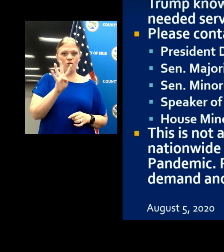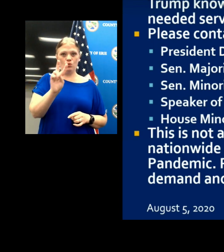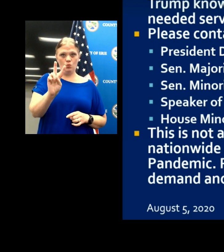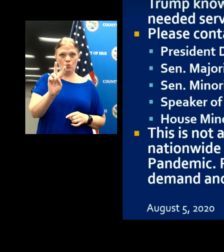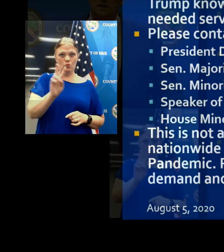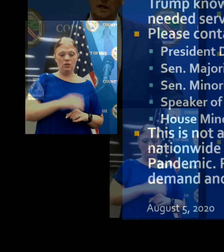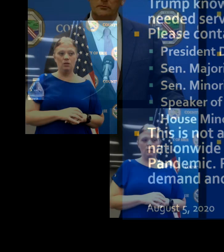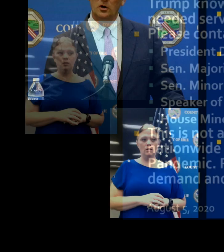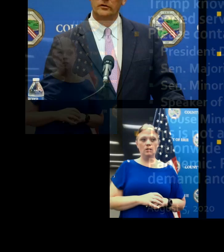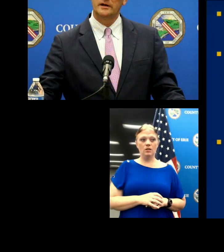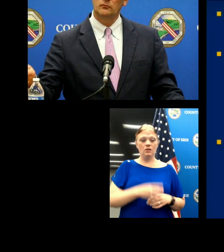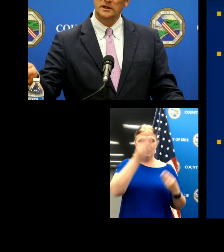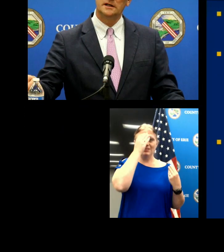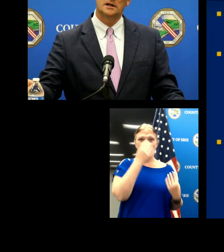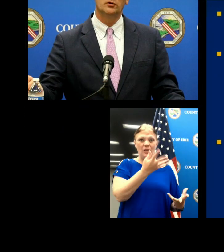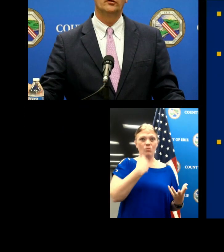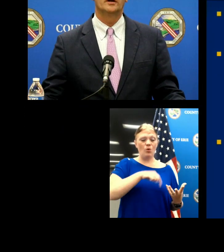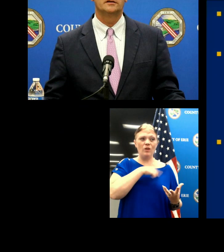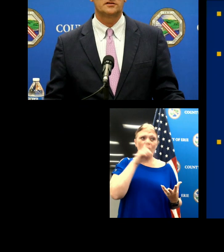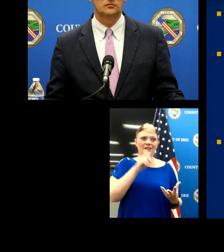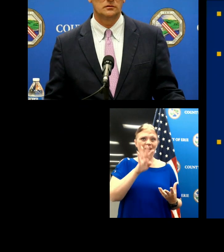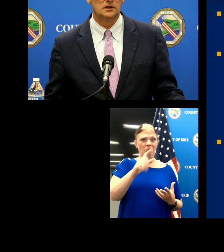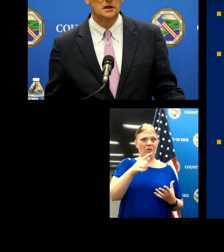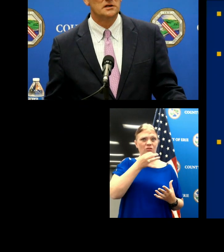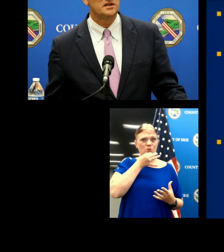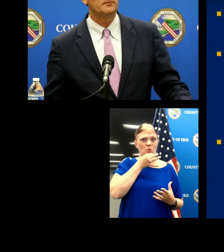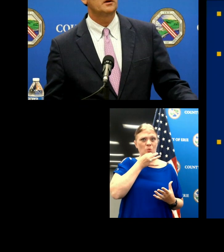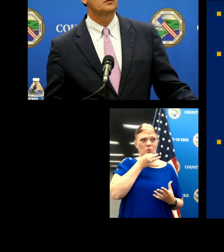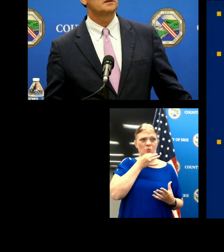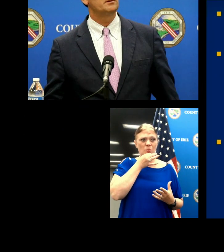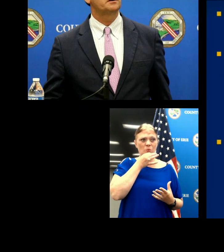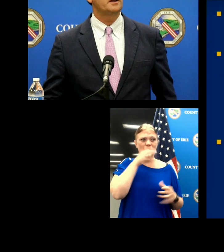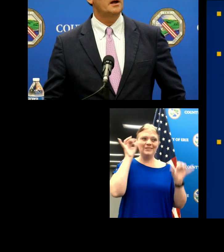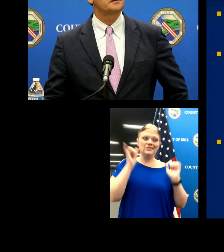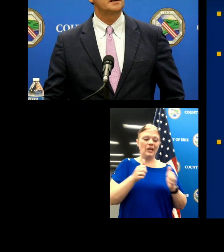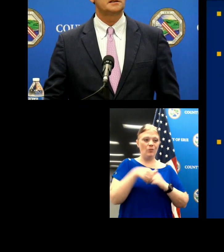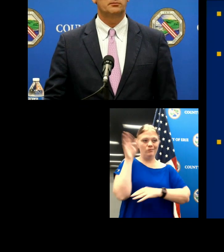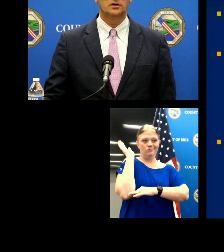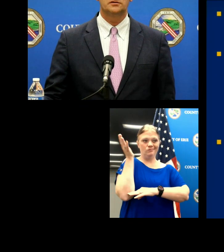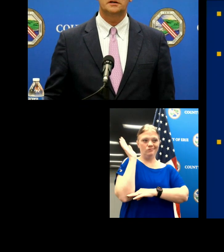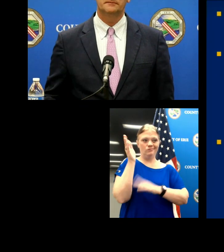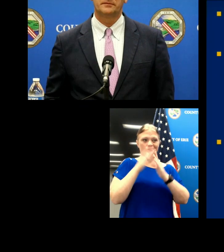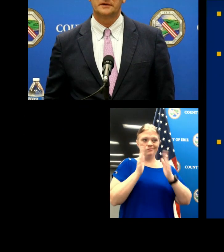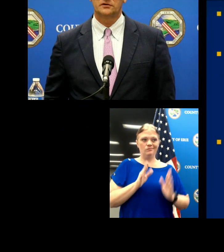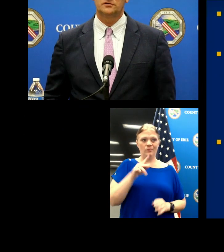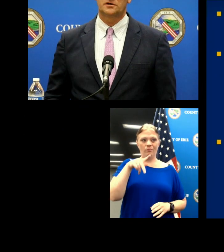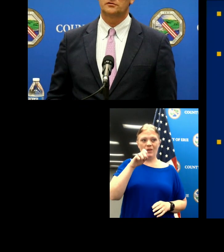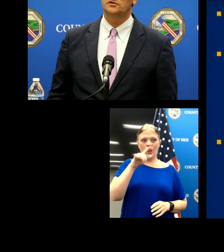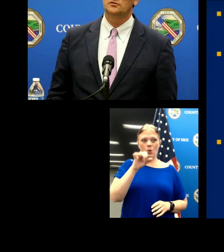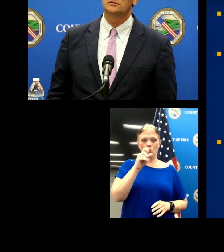202-224-6542. And let them know that we need to get a bill done and soon. Same thing with the Speaker of the House, Nancy Pelosi,